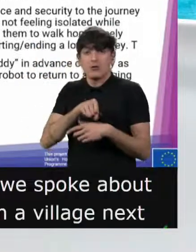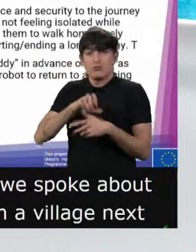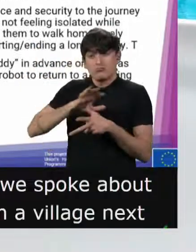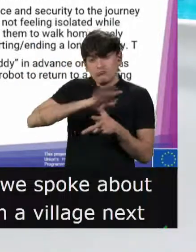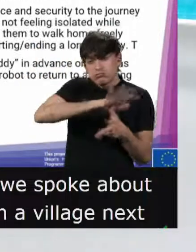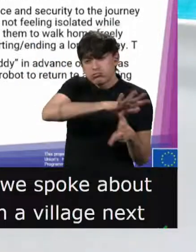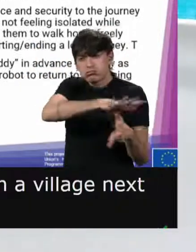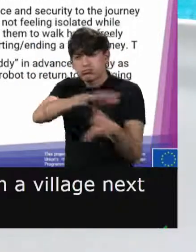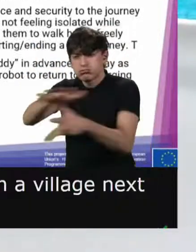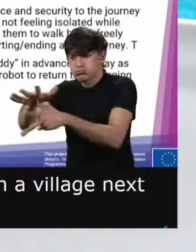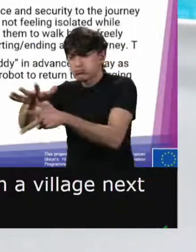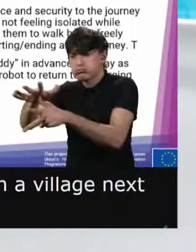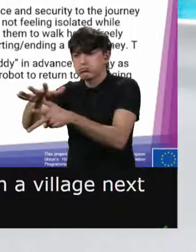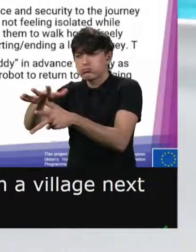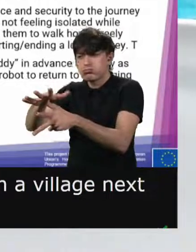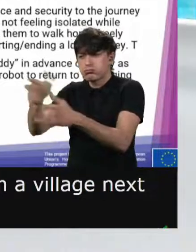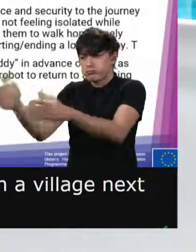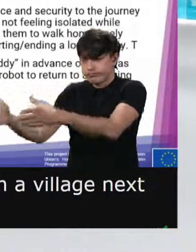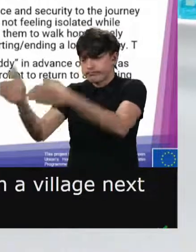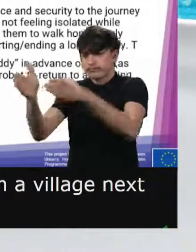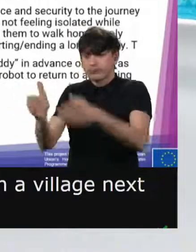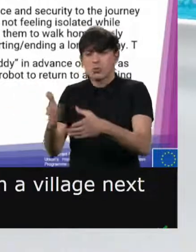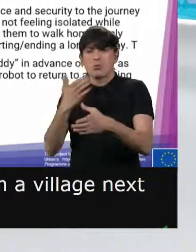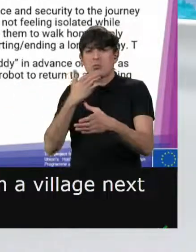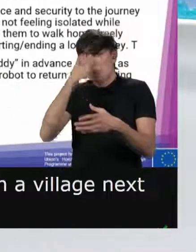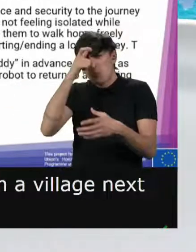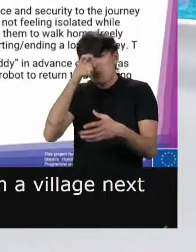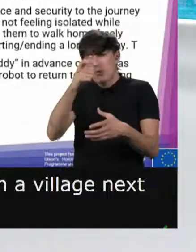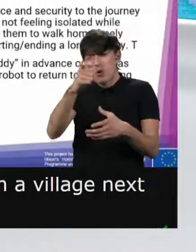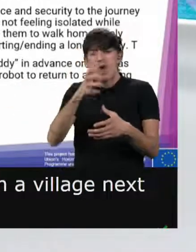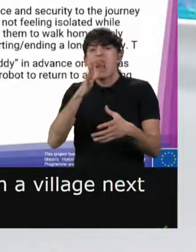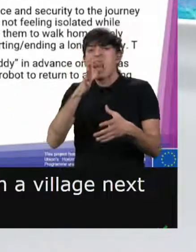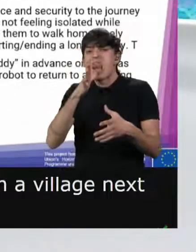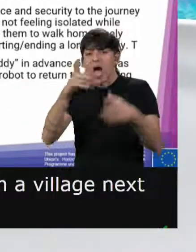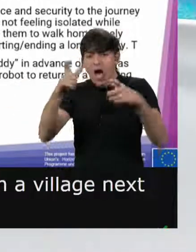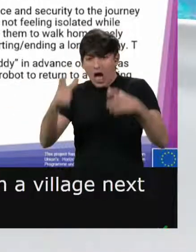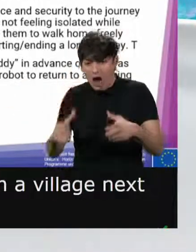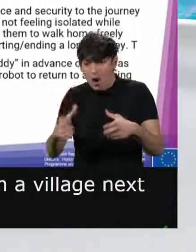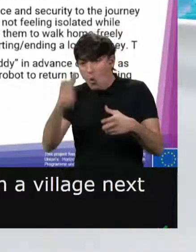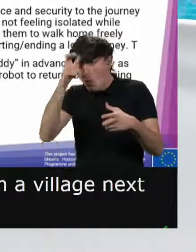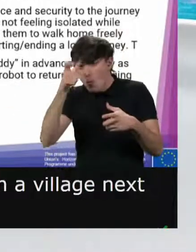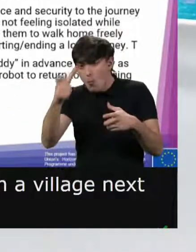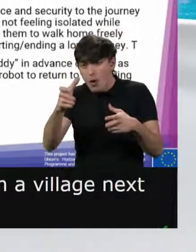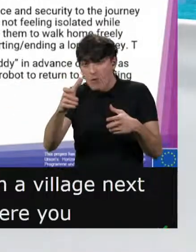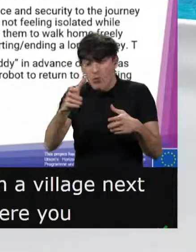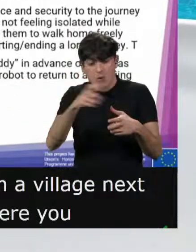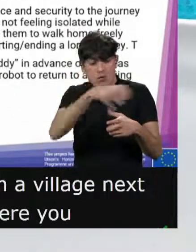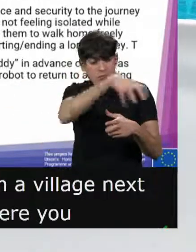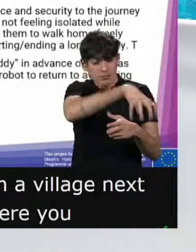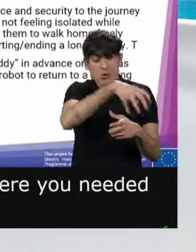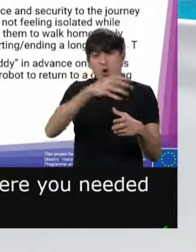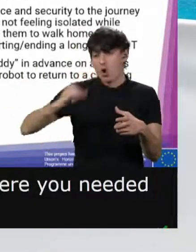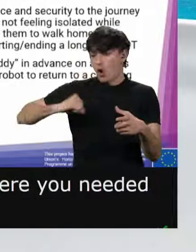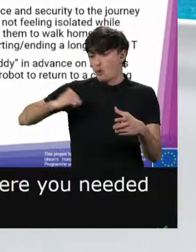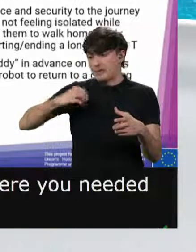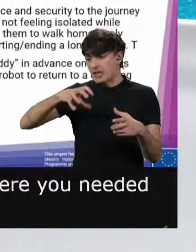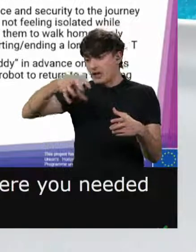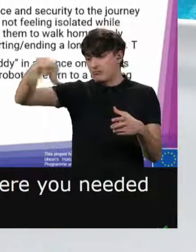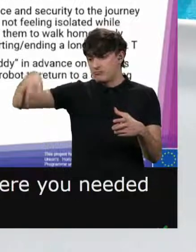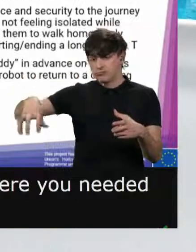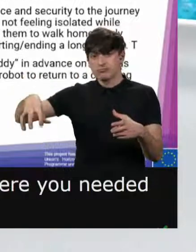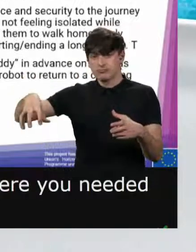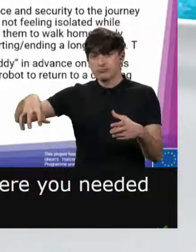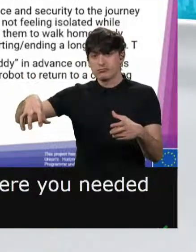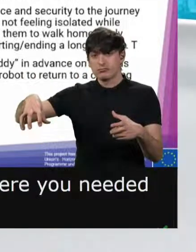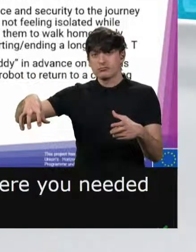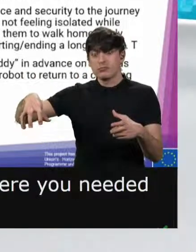lake was the hospital, which you needed to go to pick up your medication. It was about half a